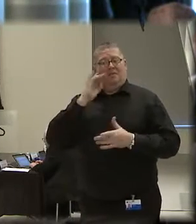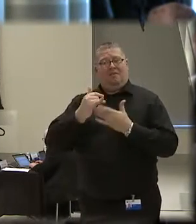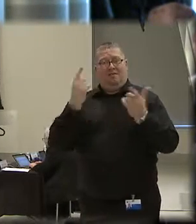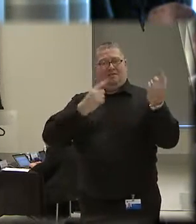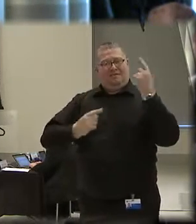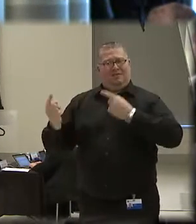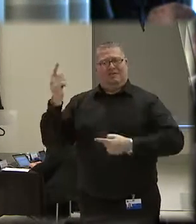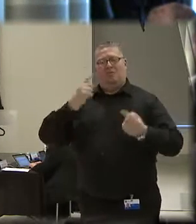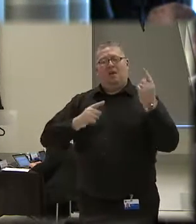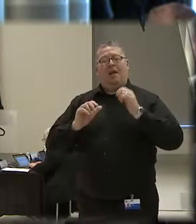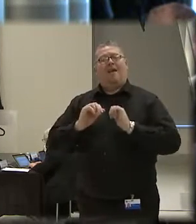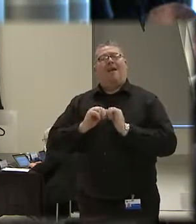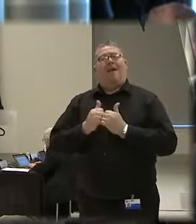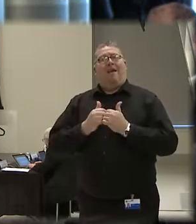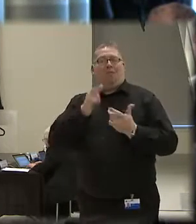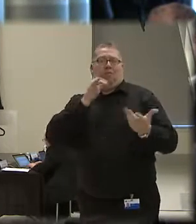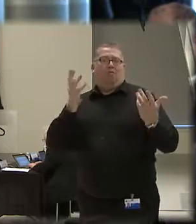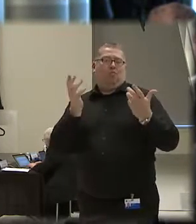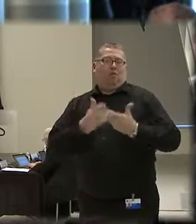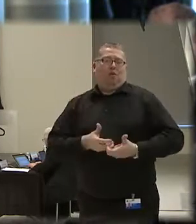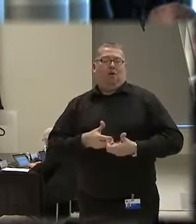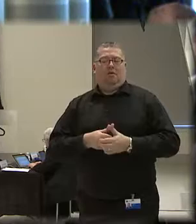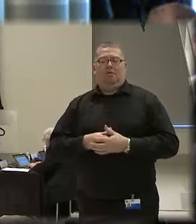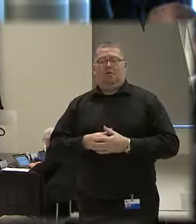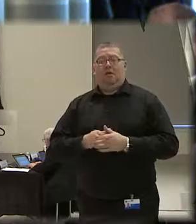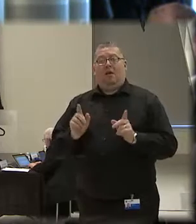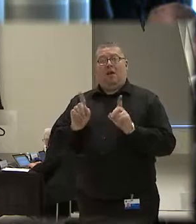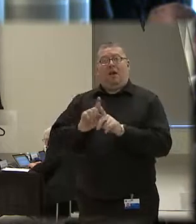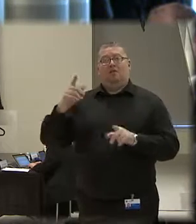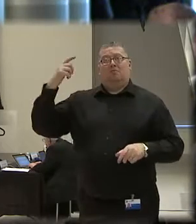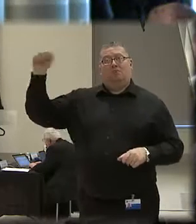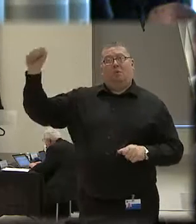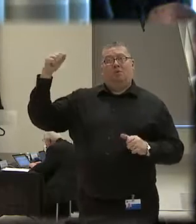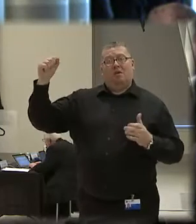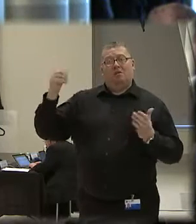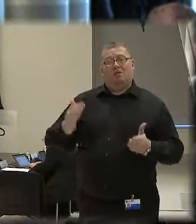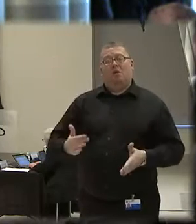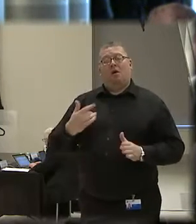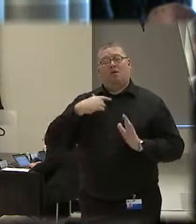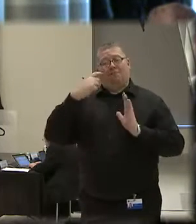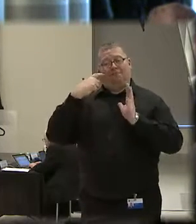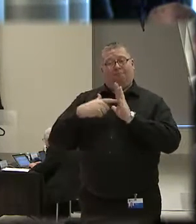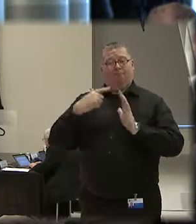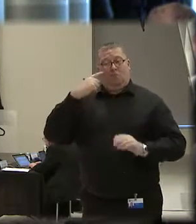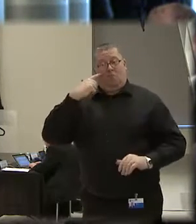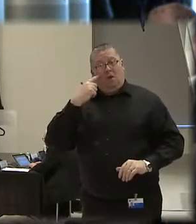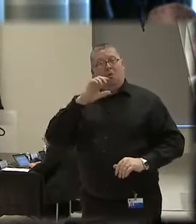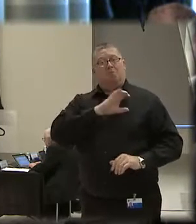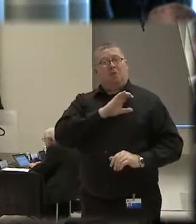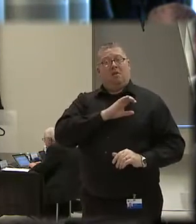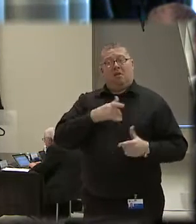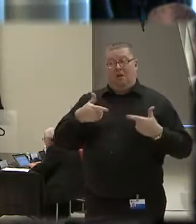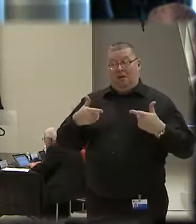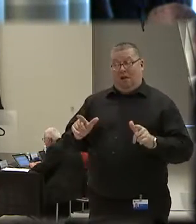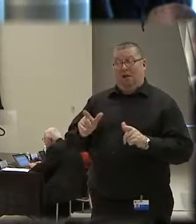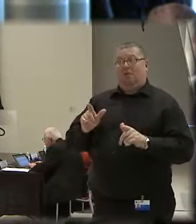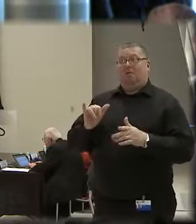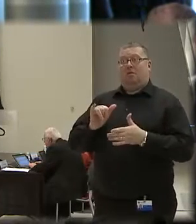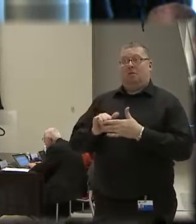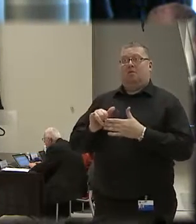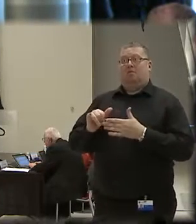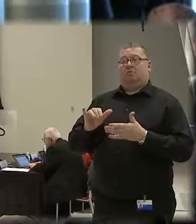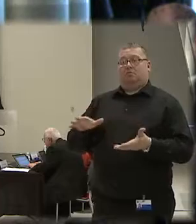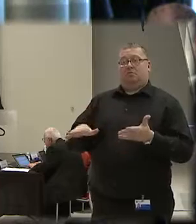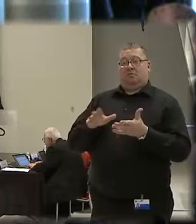considerations, how they may play out. As a protester, I've witnessed police successfully allow mass demonstrations to temporarily